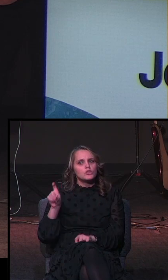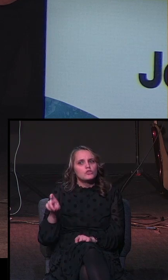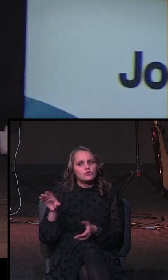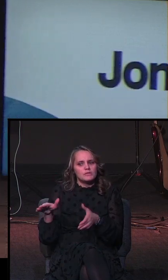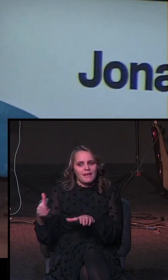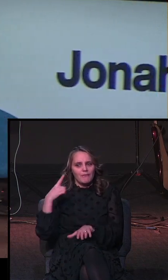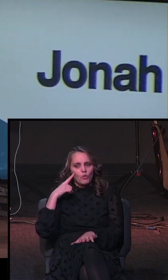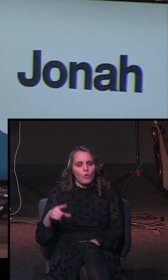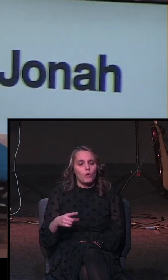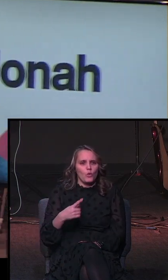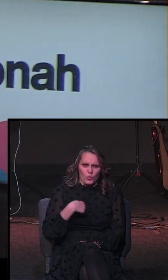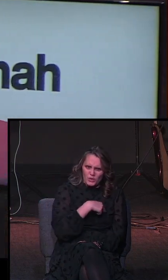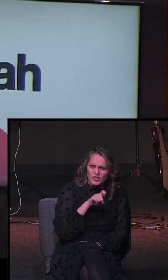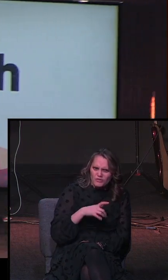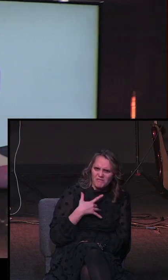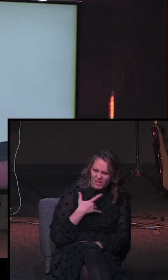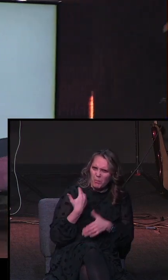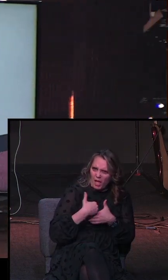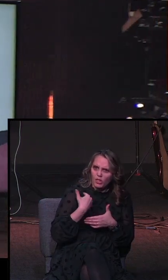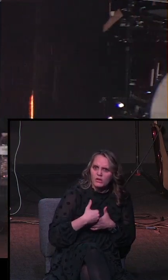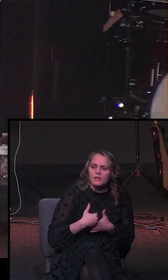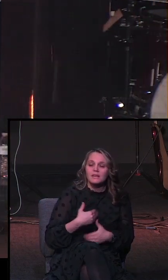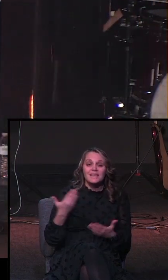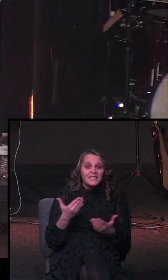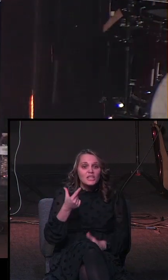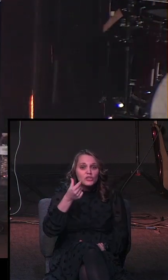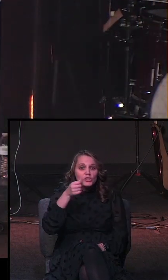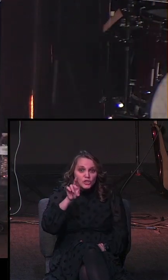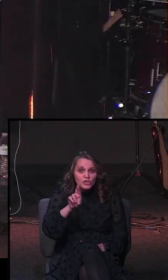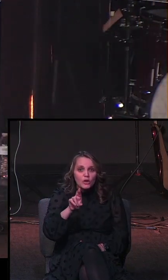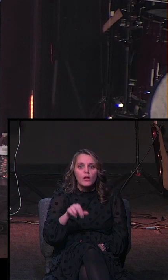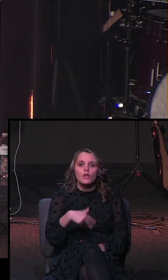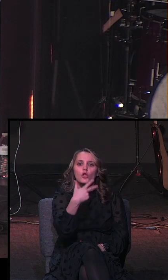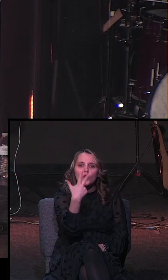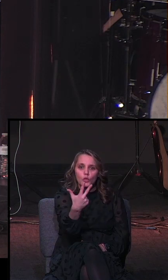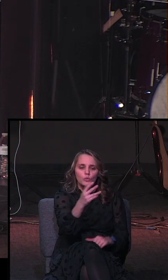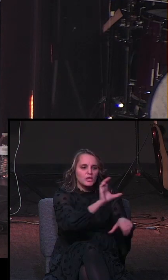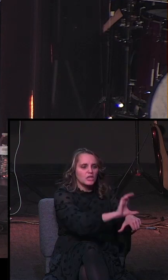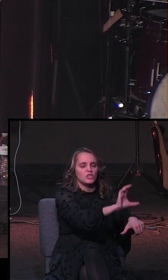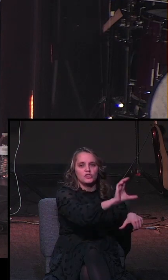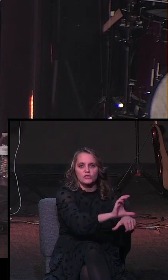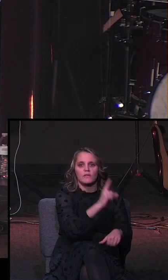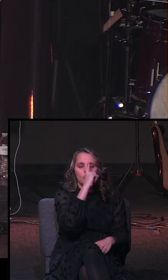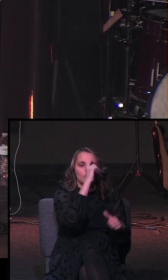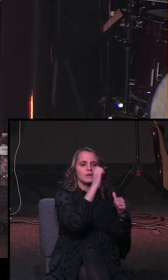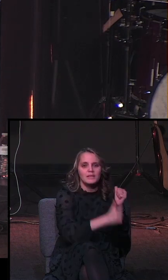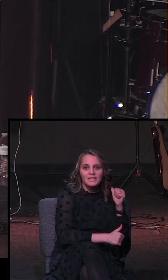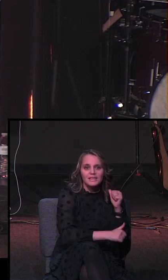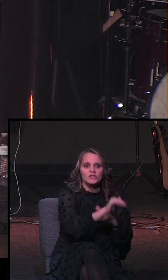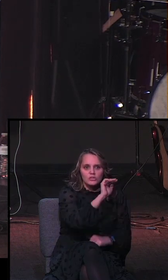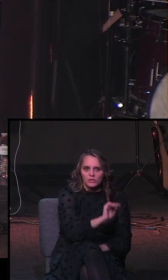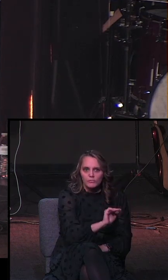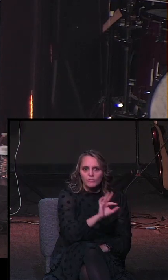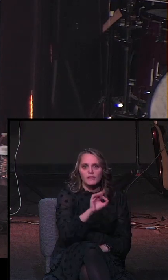us that right now in the city of Grand Rapids, there are 3 churches for every kid in the foster care system, and they still can't find